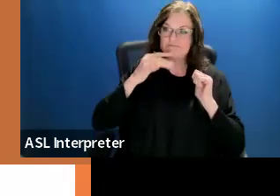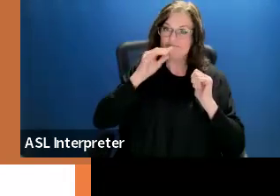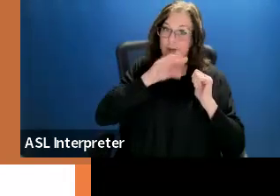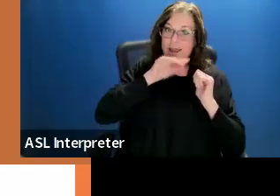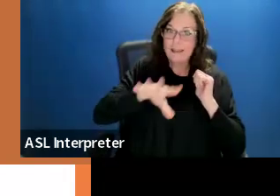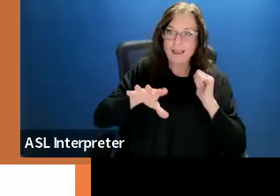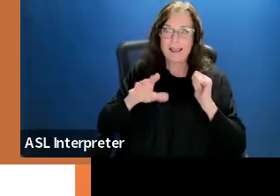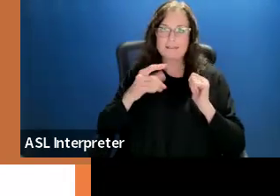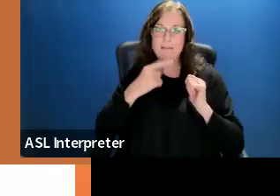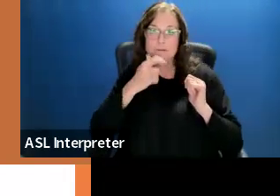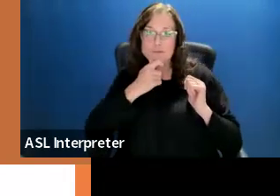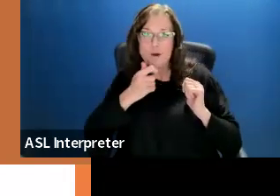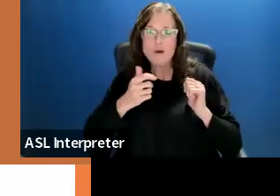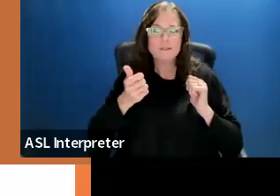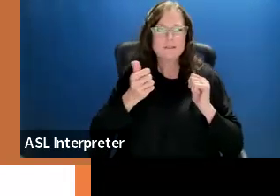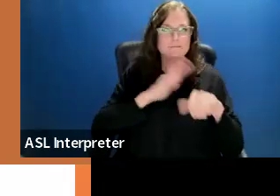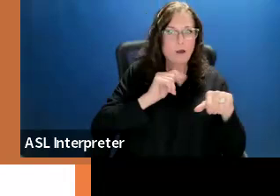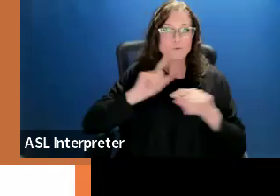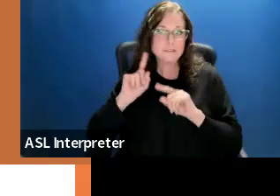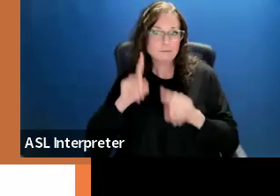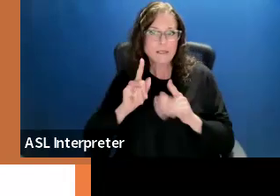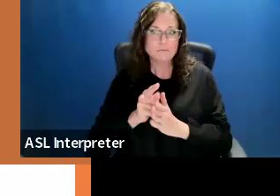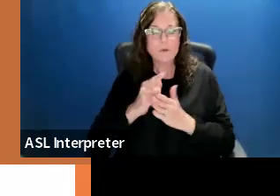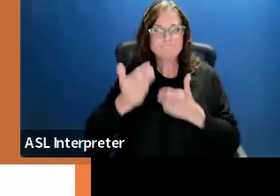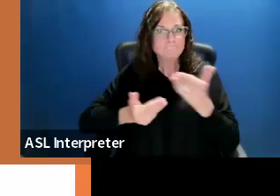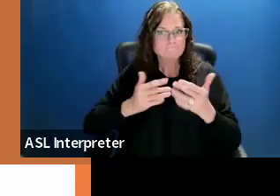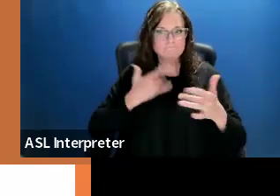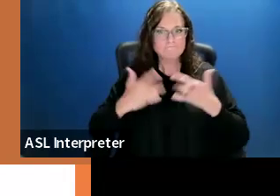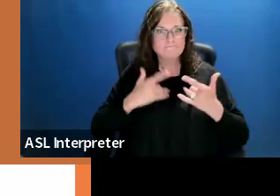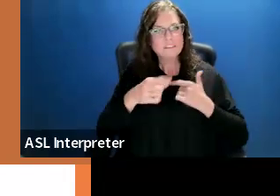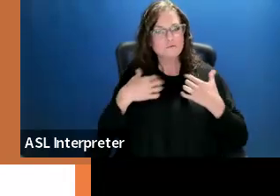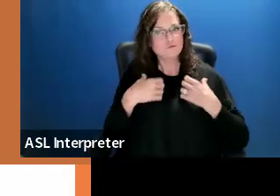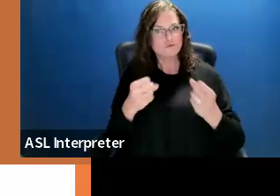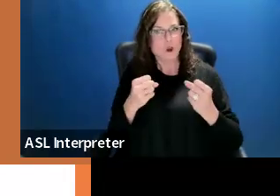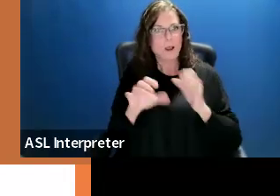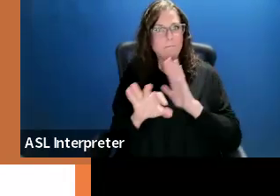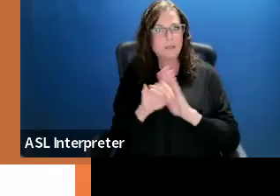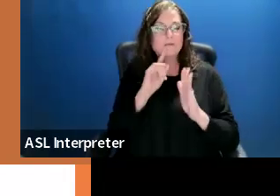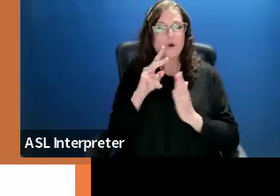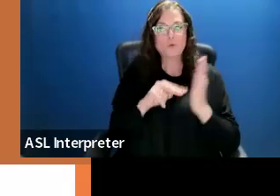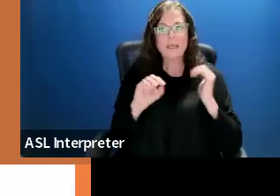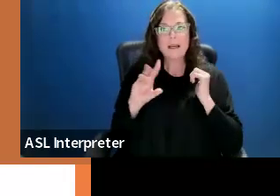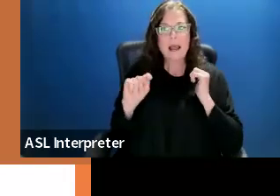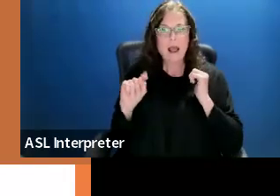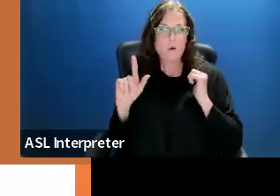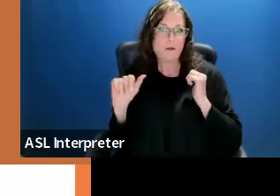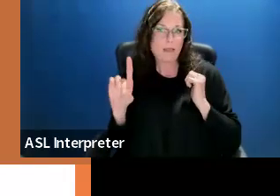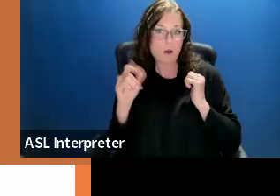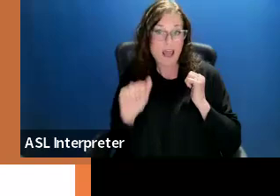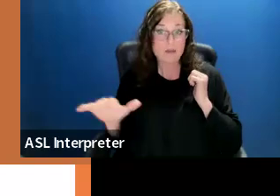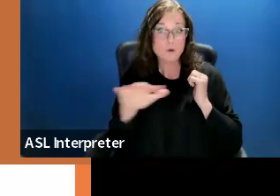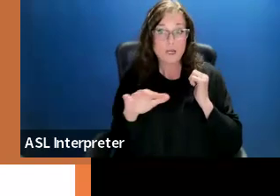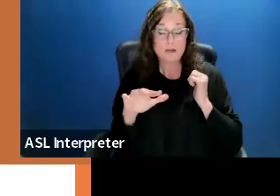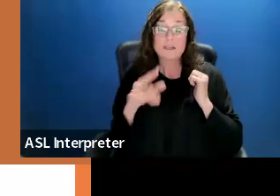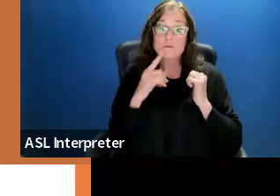plenty of call and response moments keep things lively, making this a strong pick for read alouds everywhere. This is really